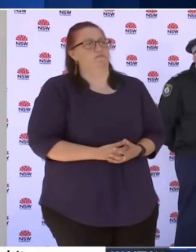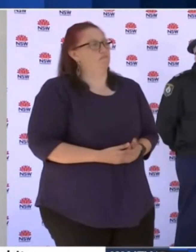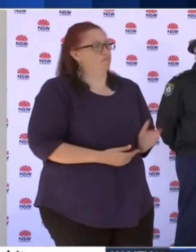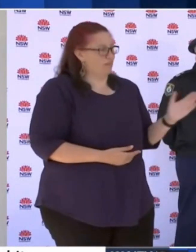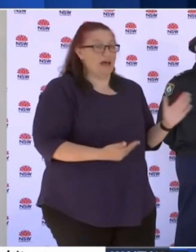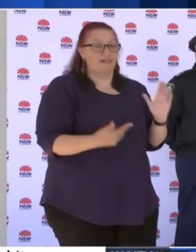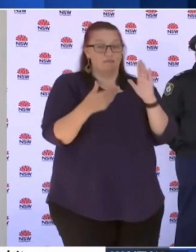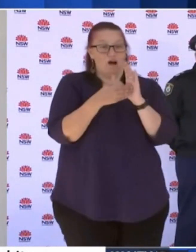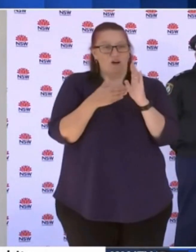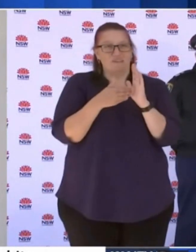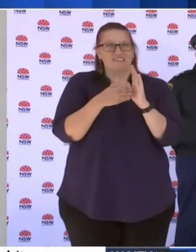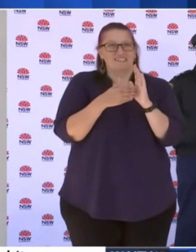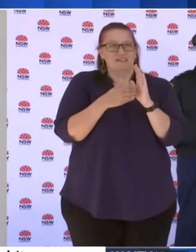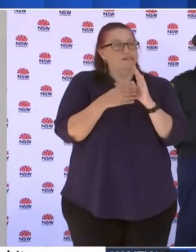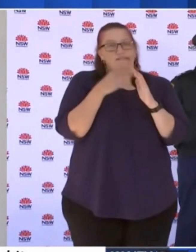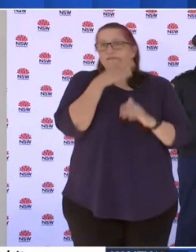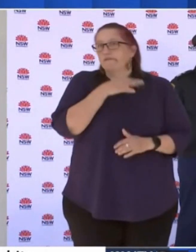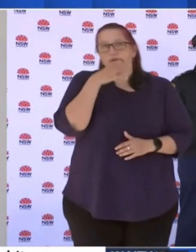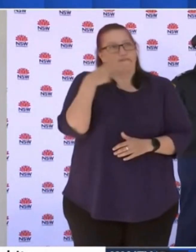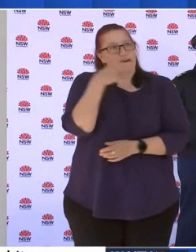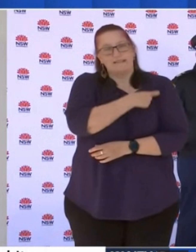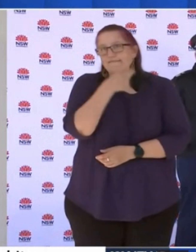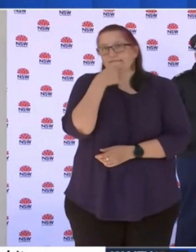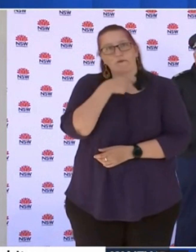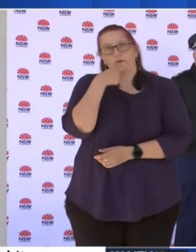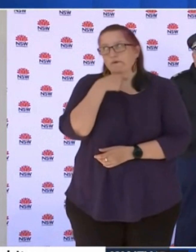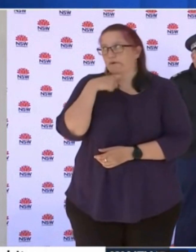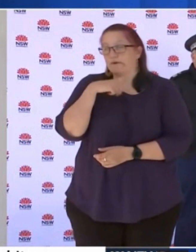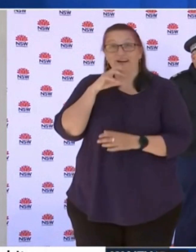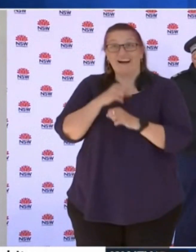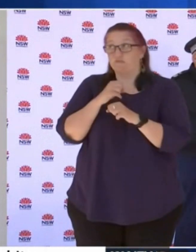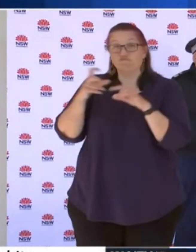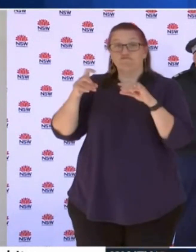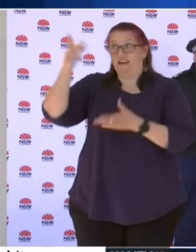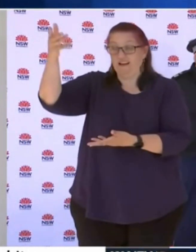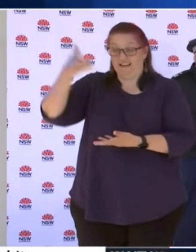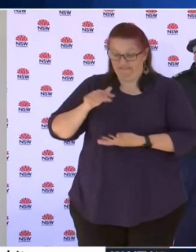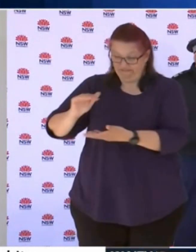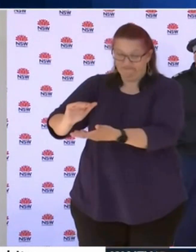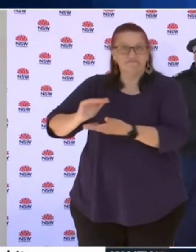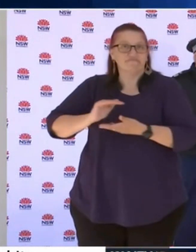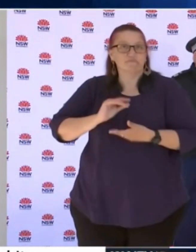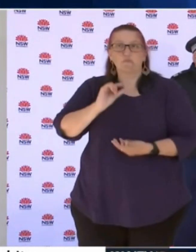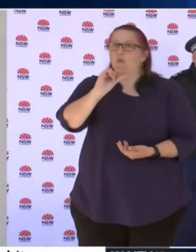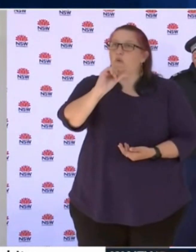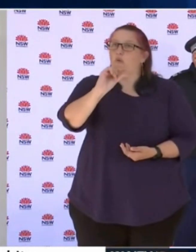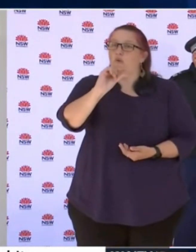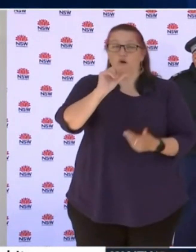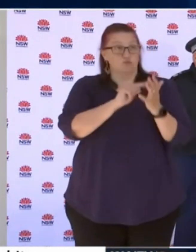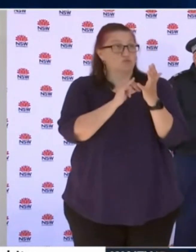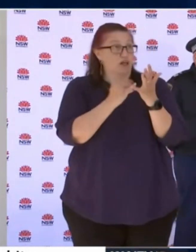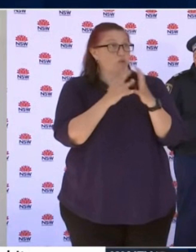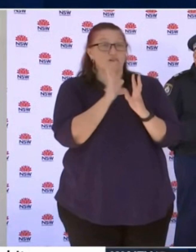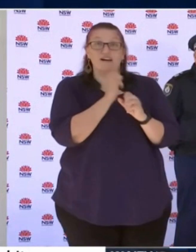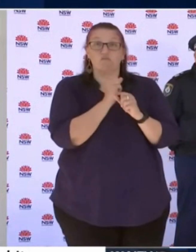time, and we are working, the state is committing incredible amounts of resources. I think the announcements yesterday highlight the